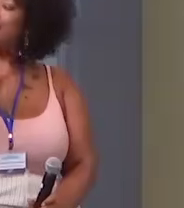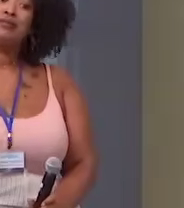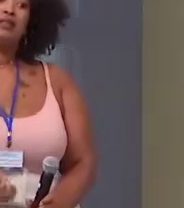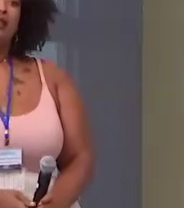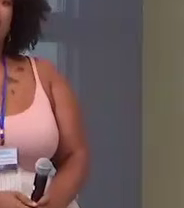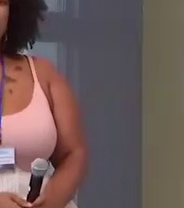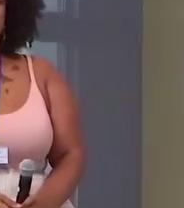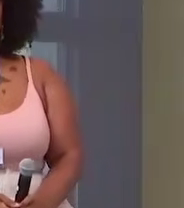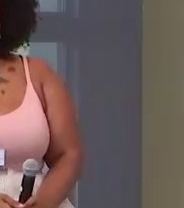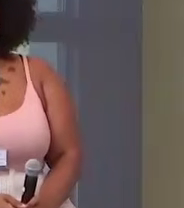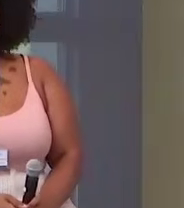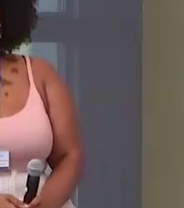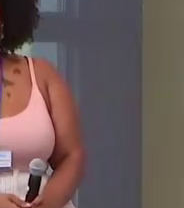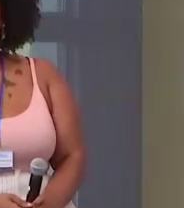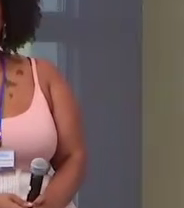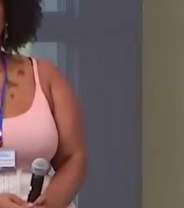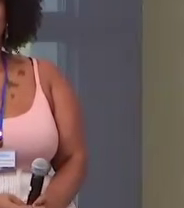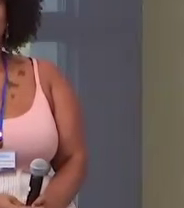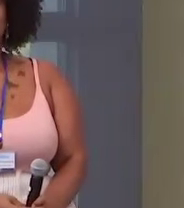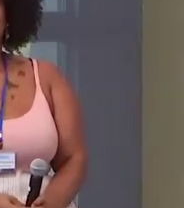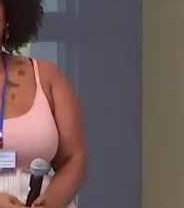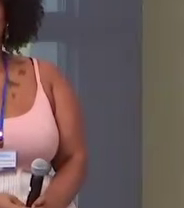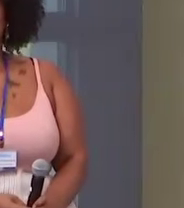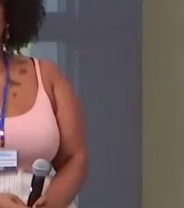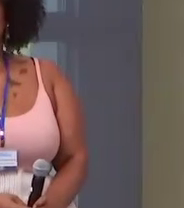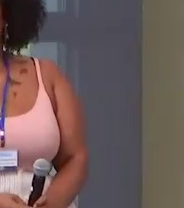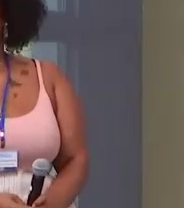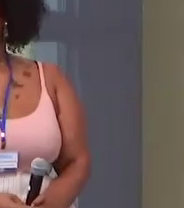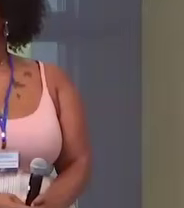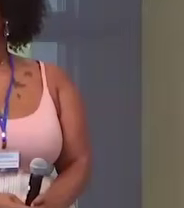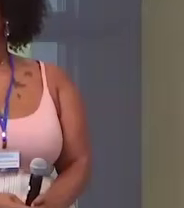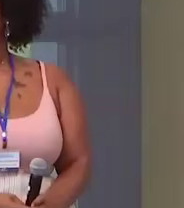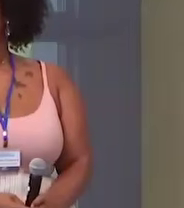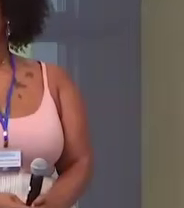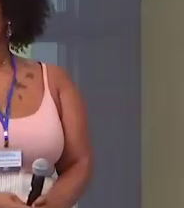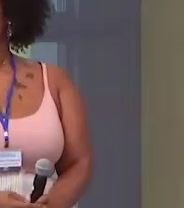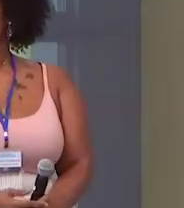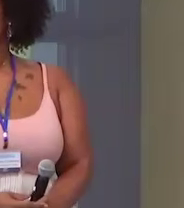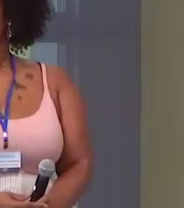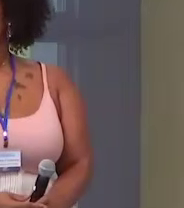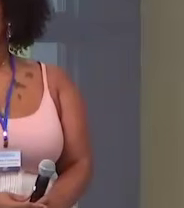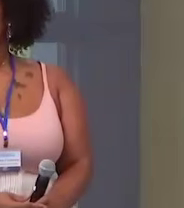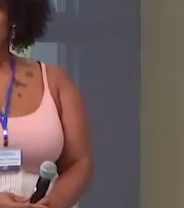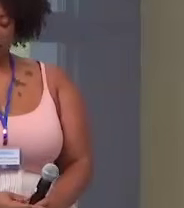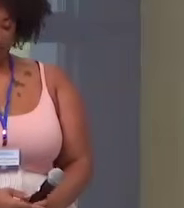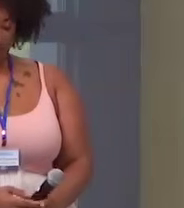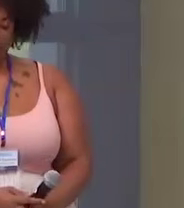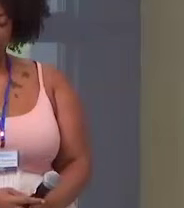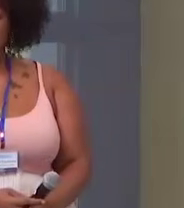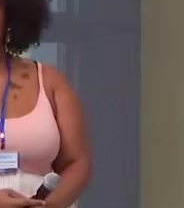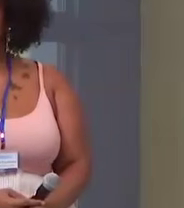Good afternoon. Sorry, I'm very nervous. So I suffer from